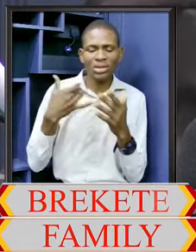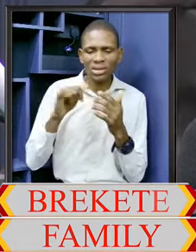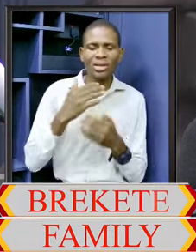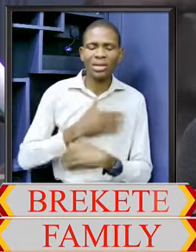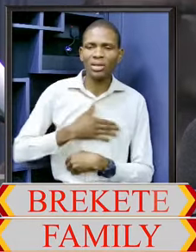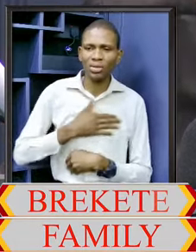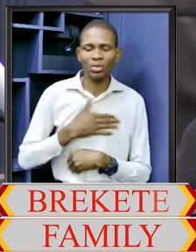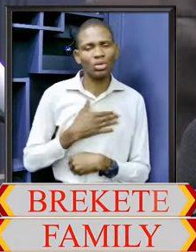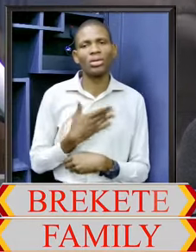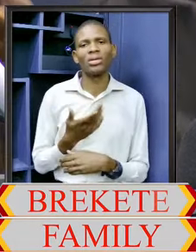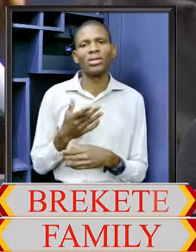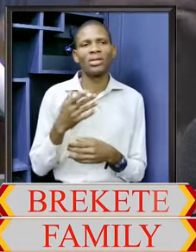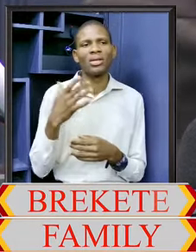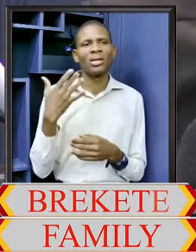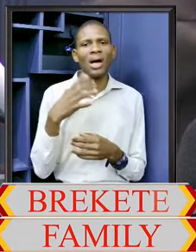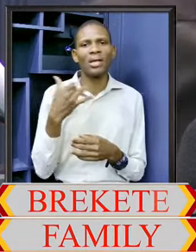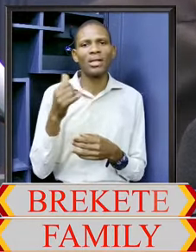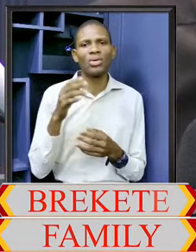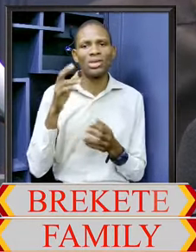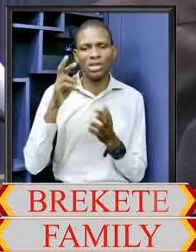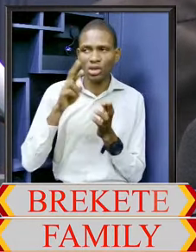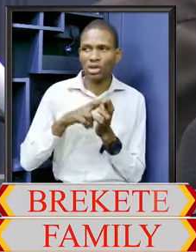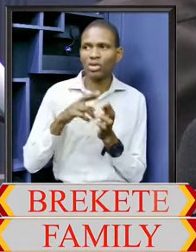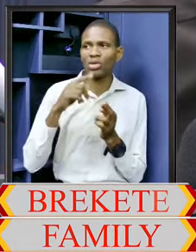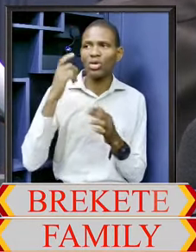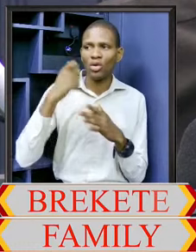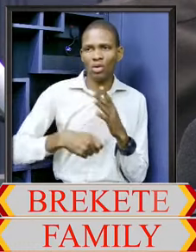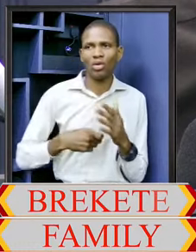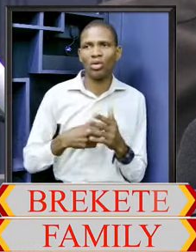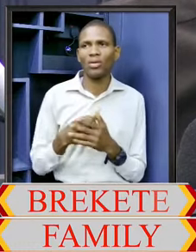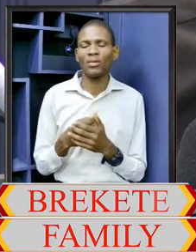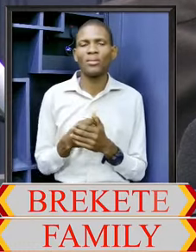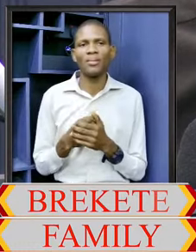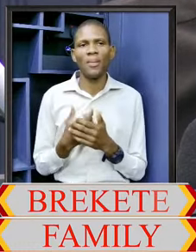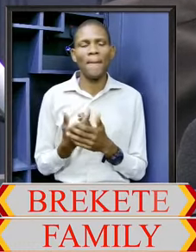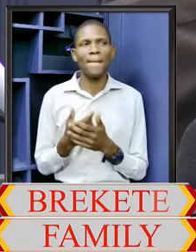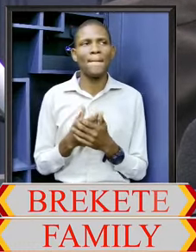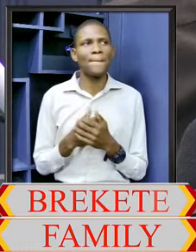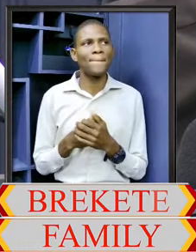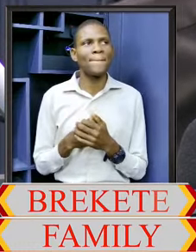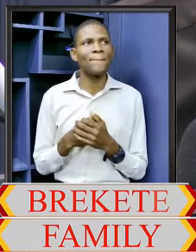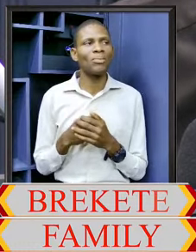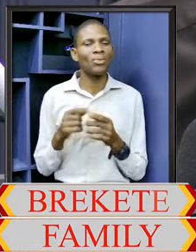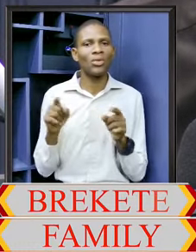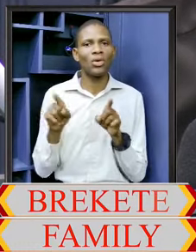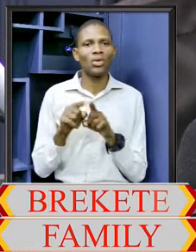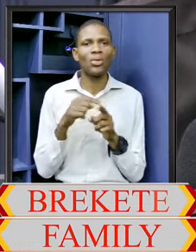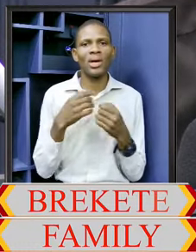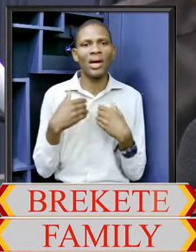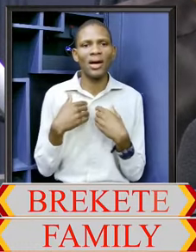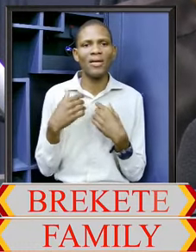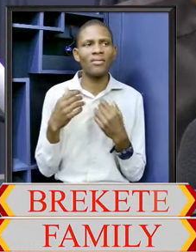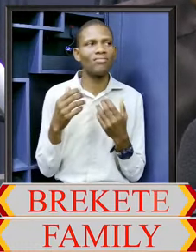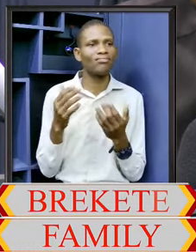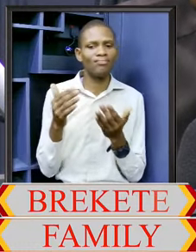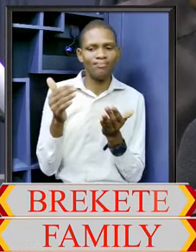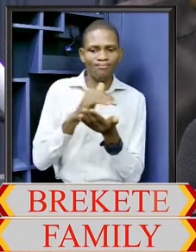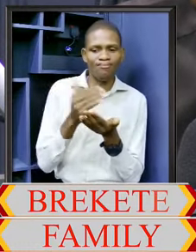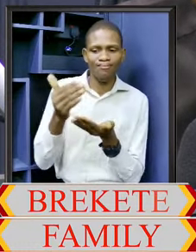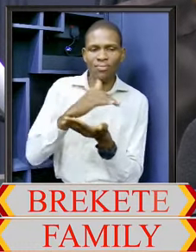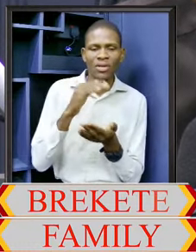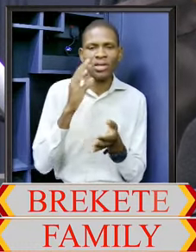go reduce the enjoyment, but they go reduce the cost. Yes. No be so. So, sir. And also, we also get package where